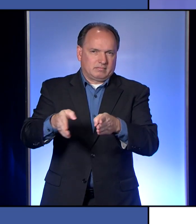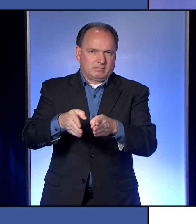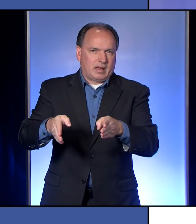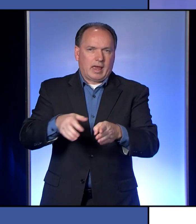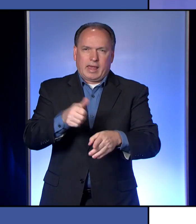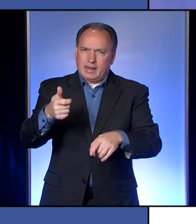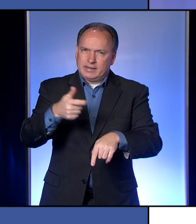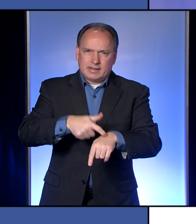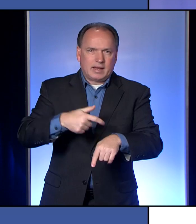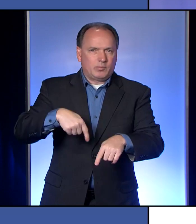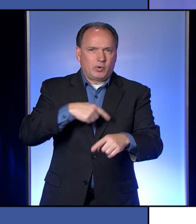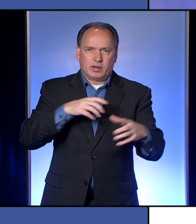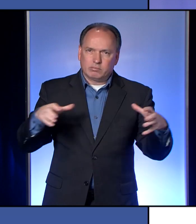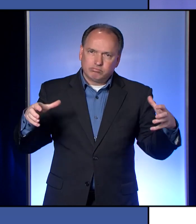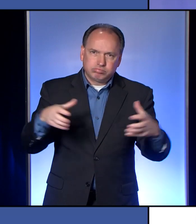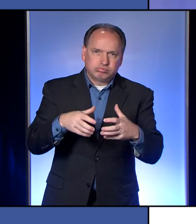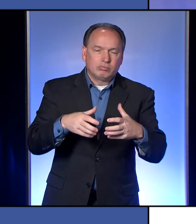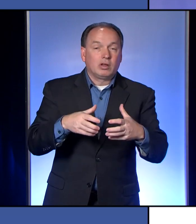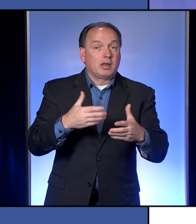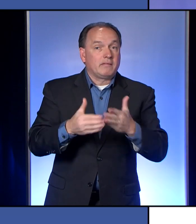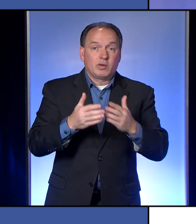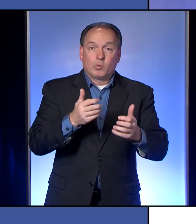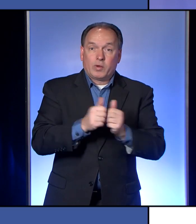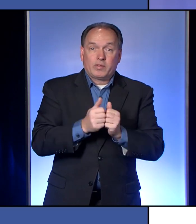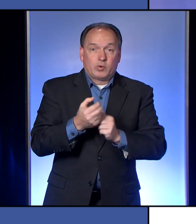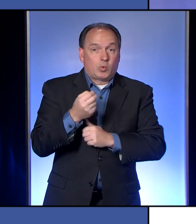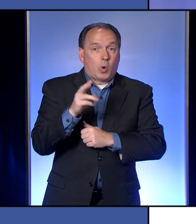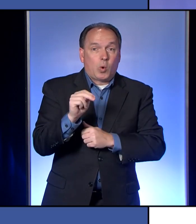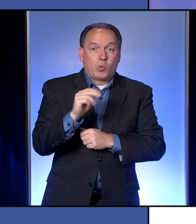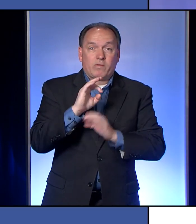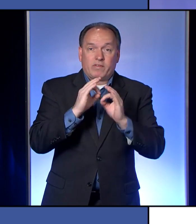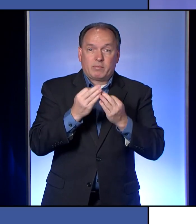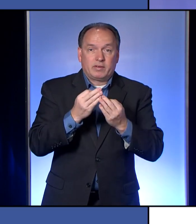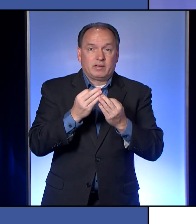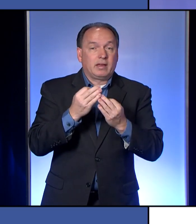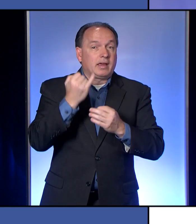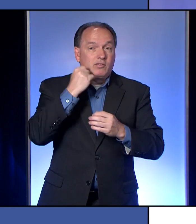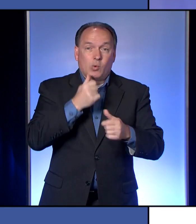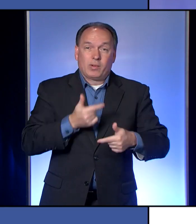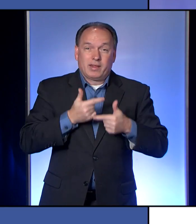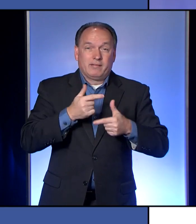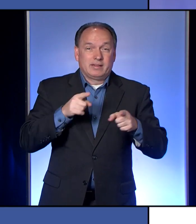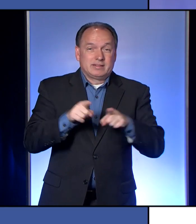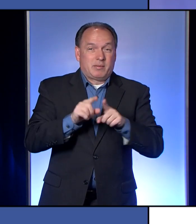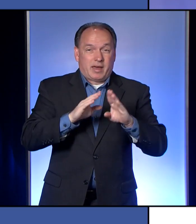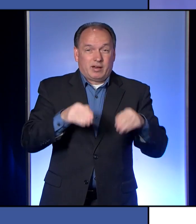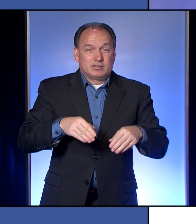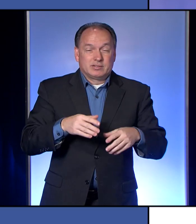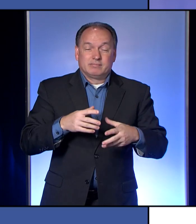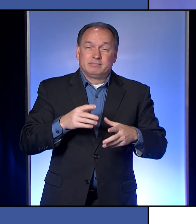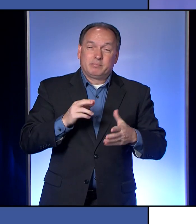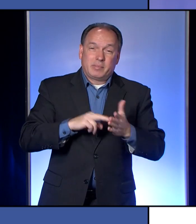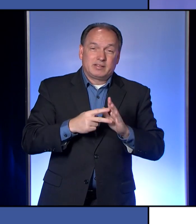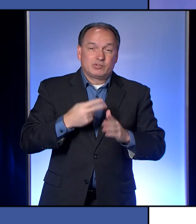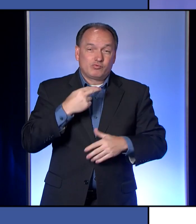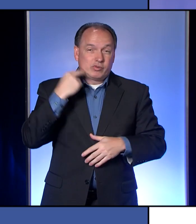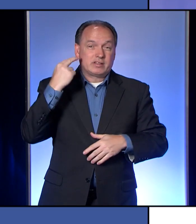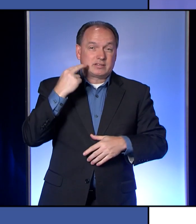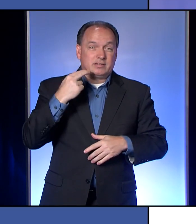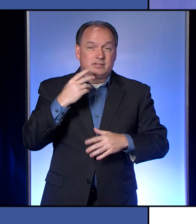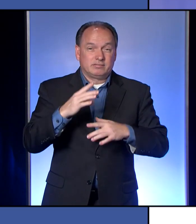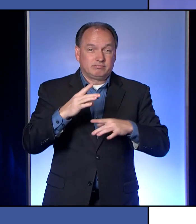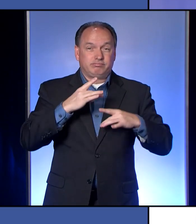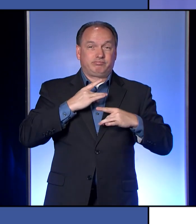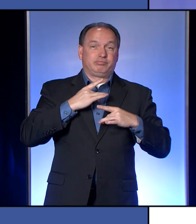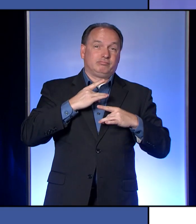we get together, we know, even if you're with your own family, if you don't live together, then the chances that you could contract